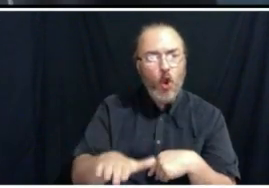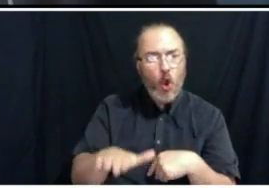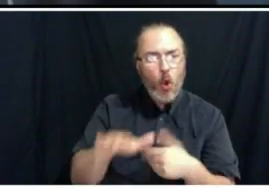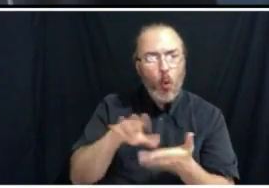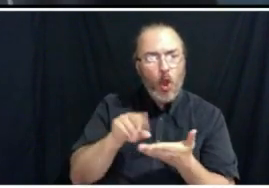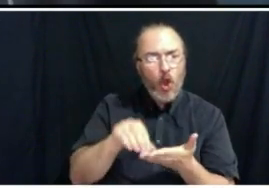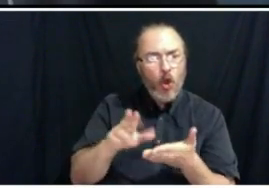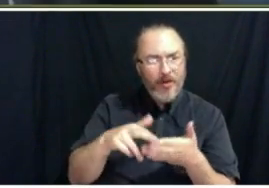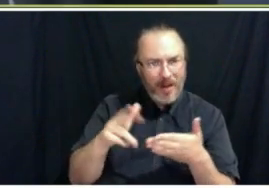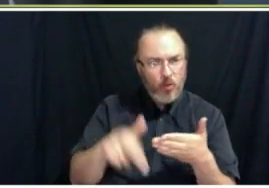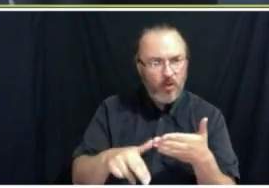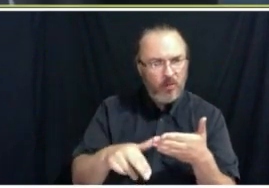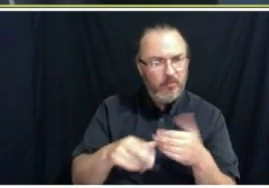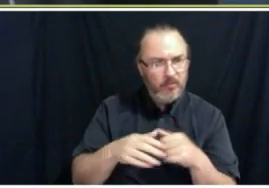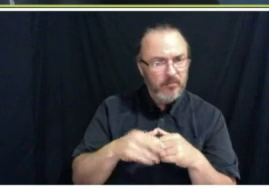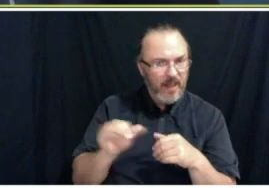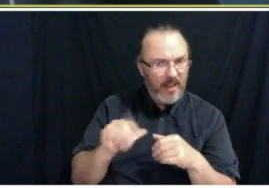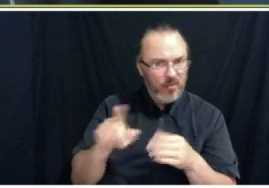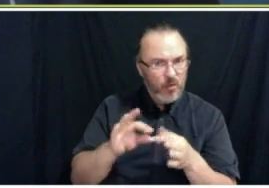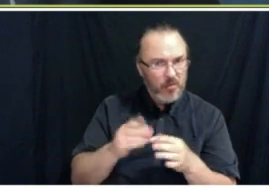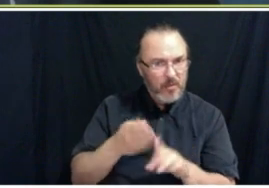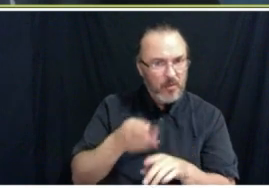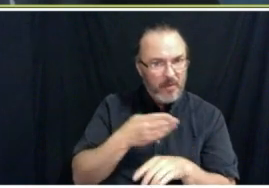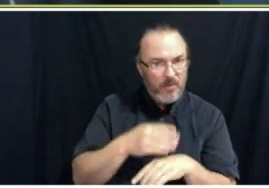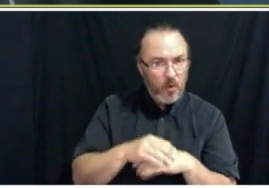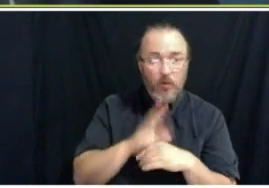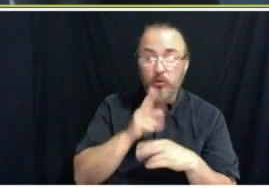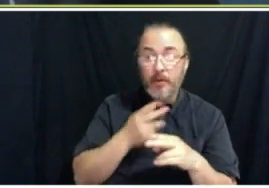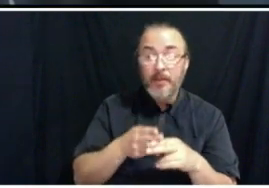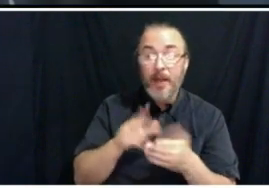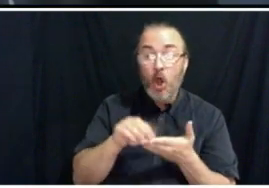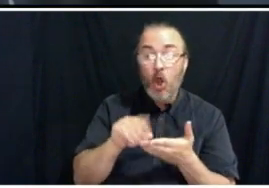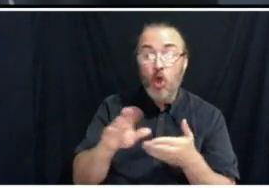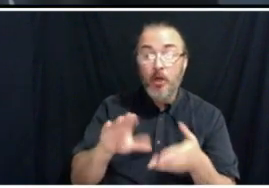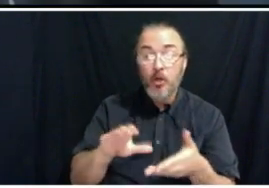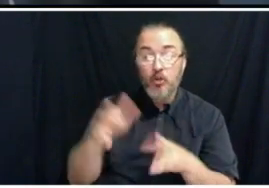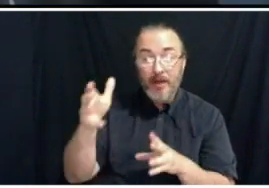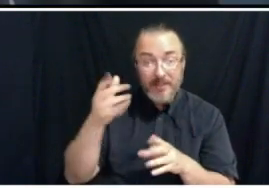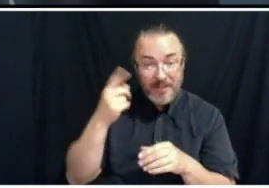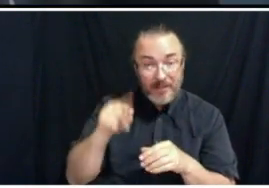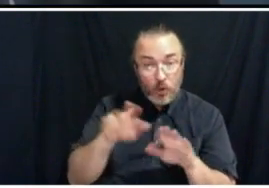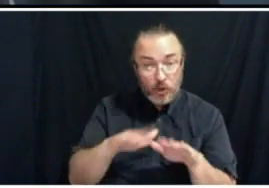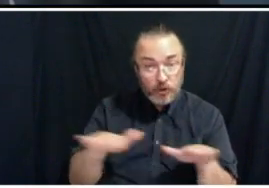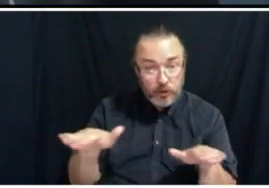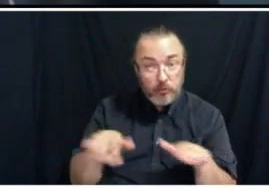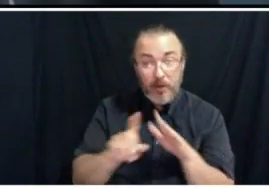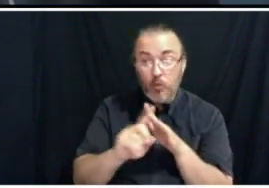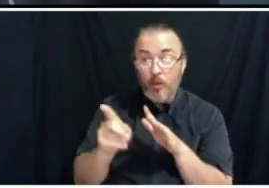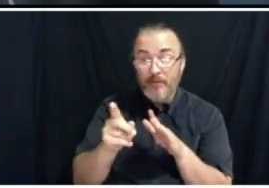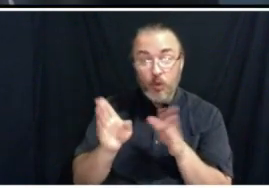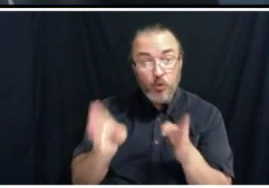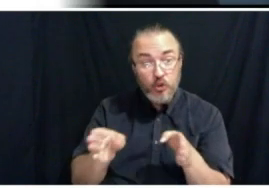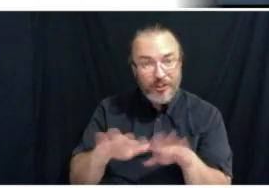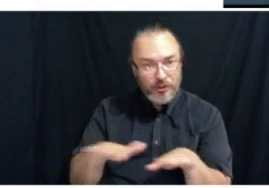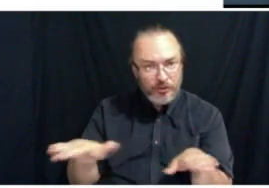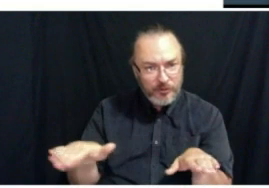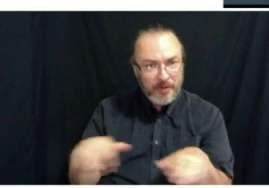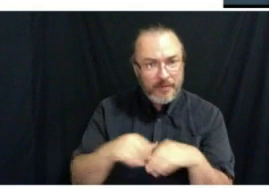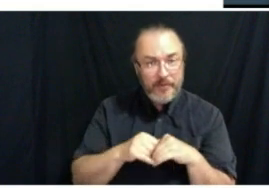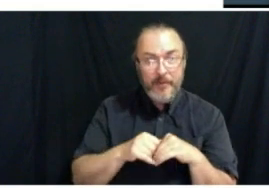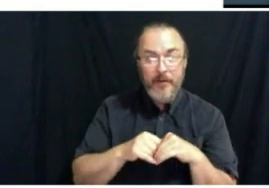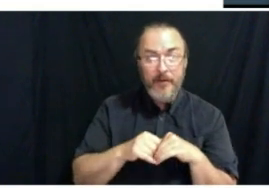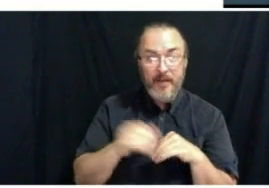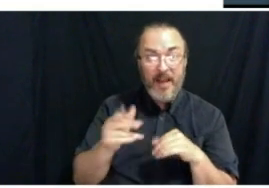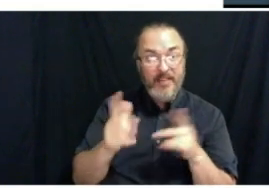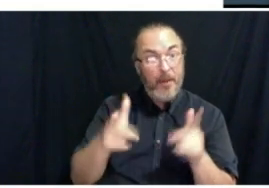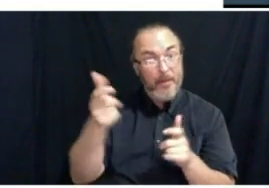said earlier, we've talked about a learning crisis for kids, for refugee children. That is an even greater challenge,